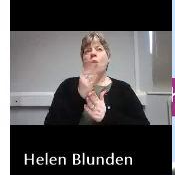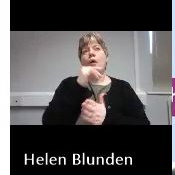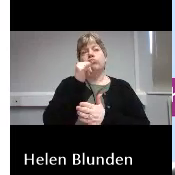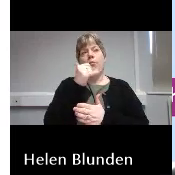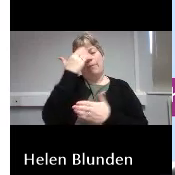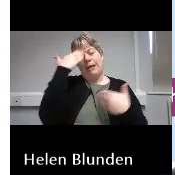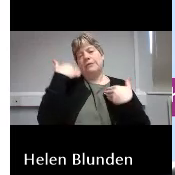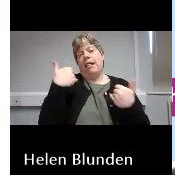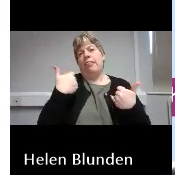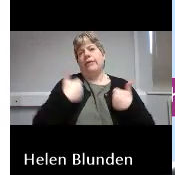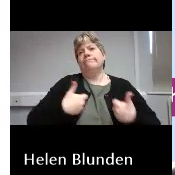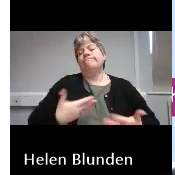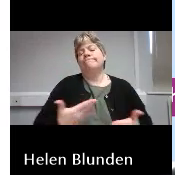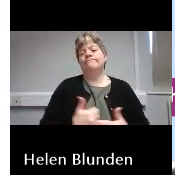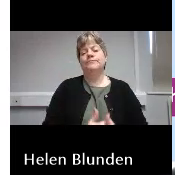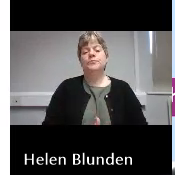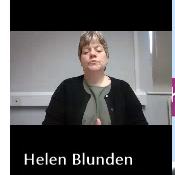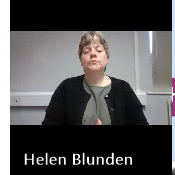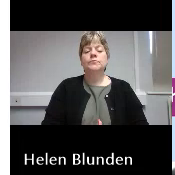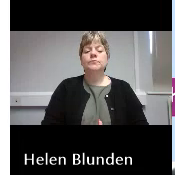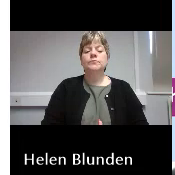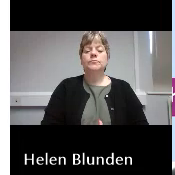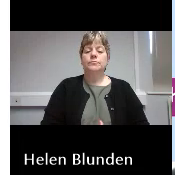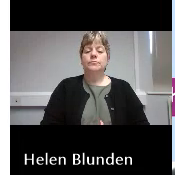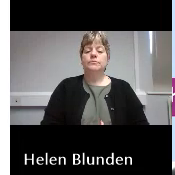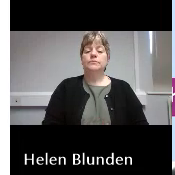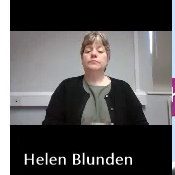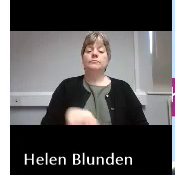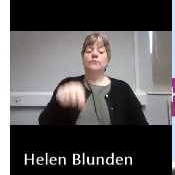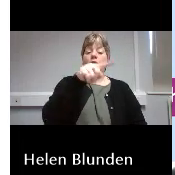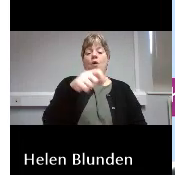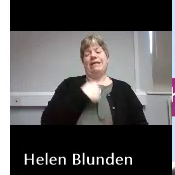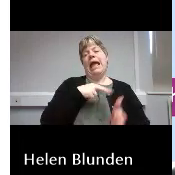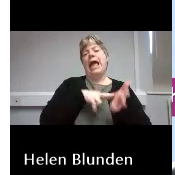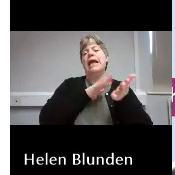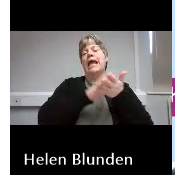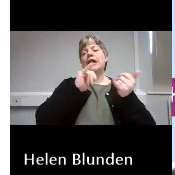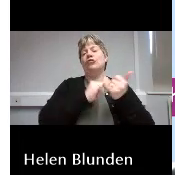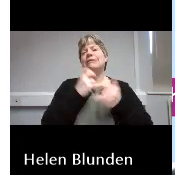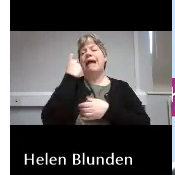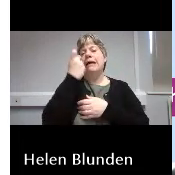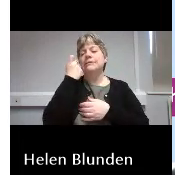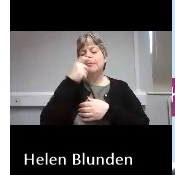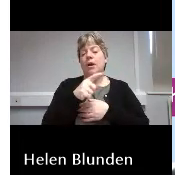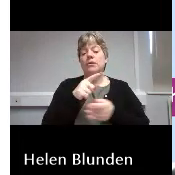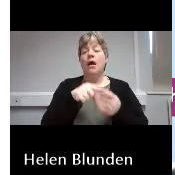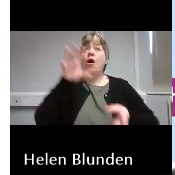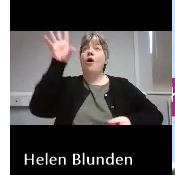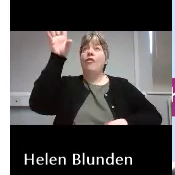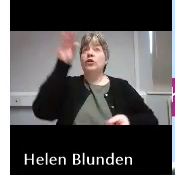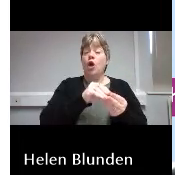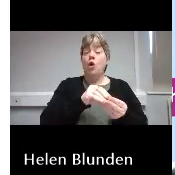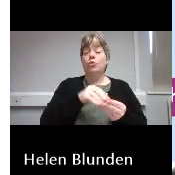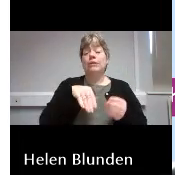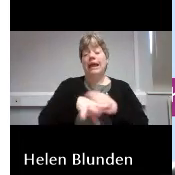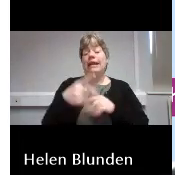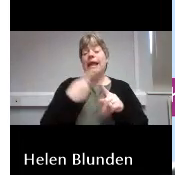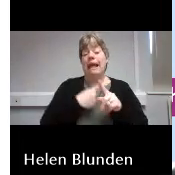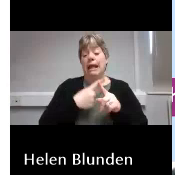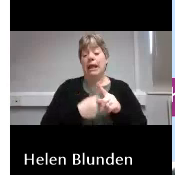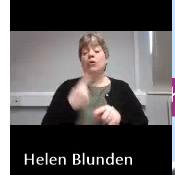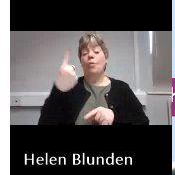health condition. So those are NHS estimates, and the total across England is